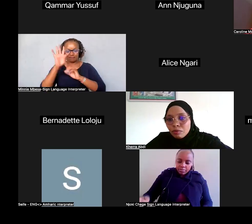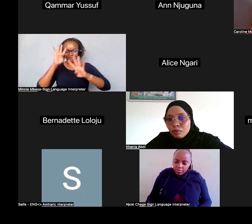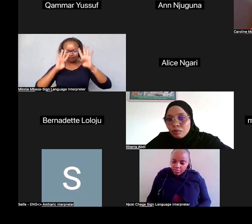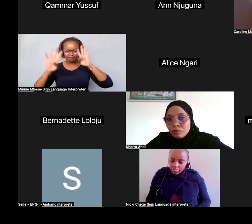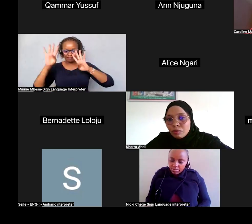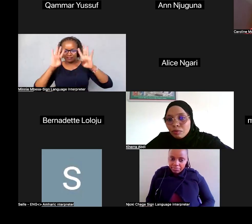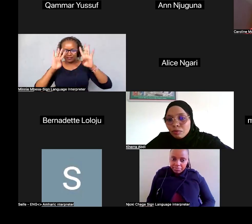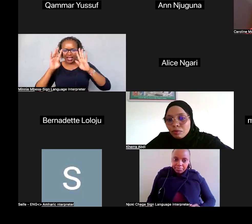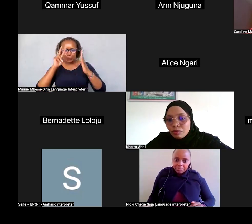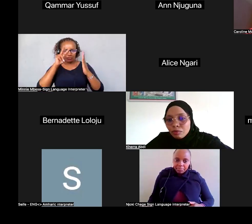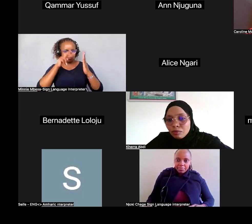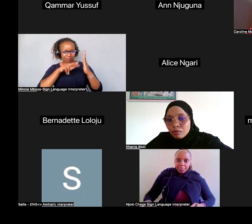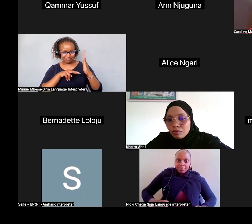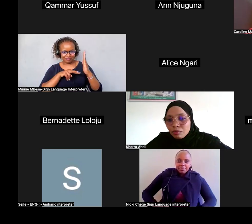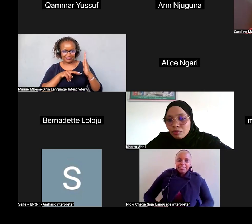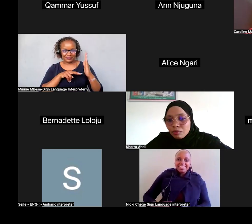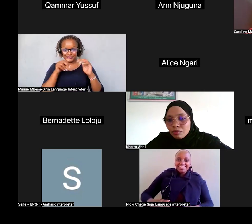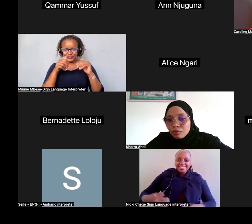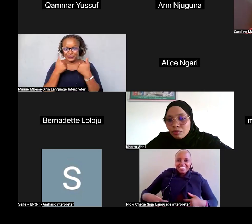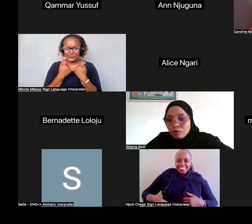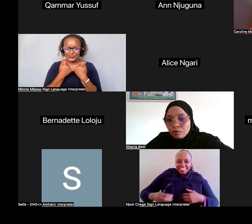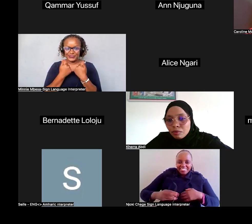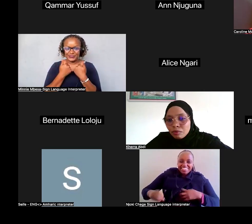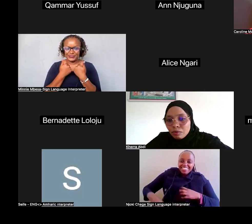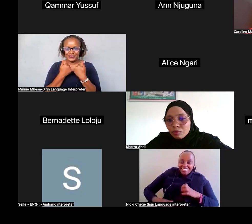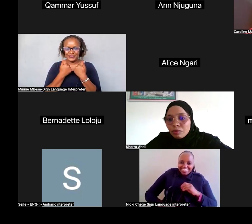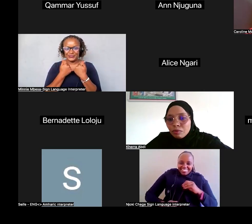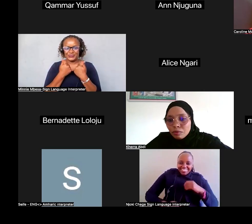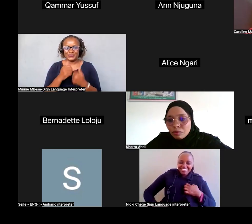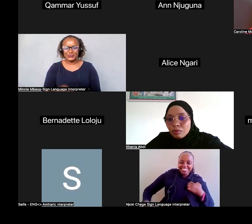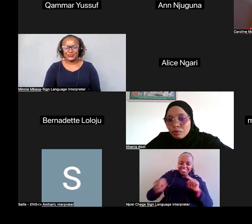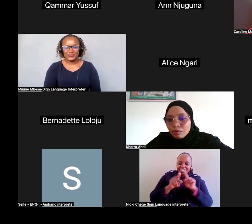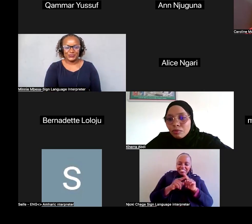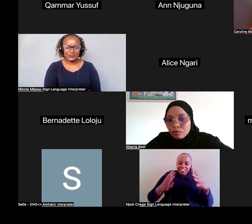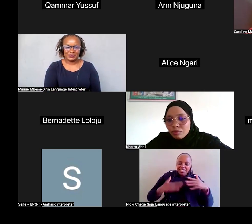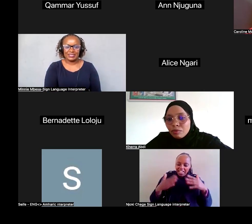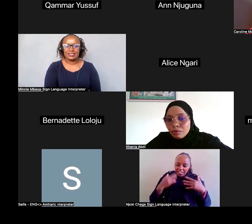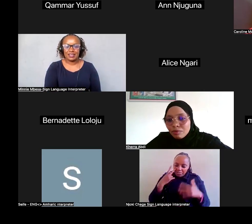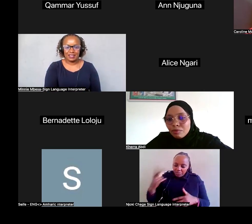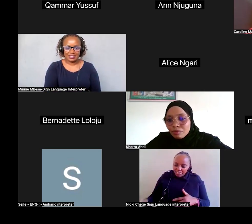the chats and I'm just seeing people who are happy to be here.